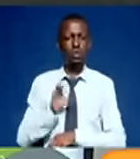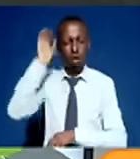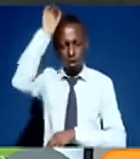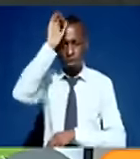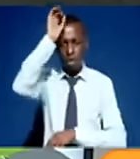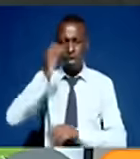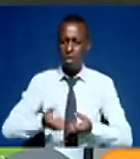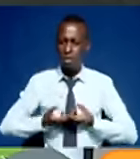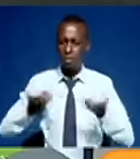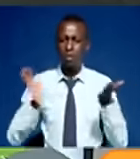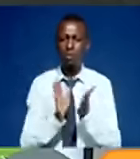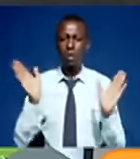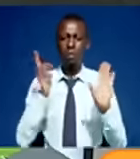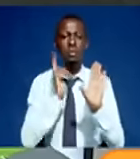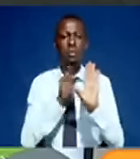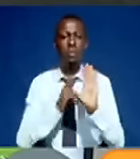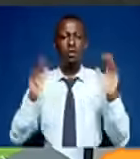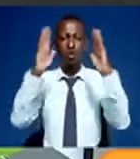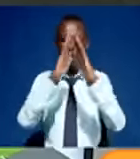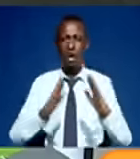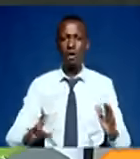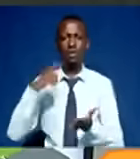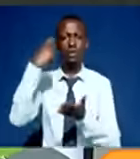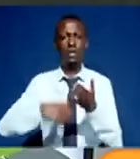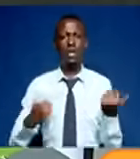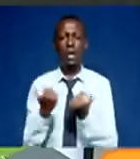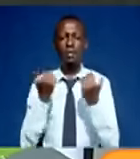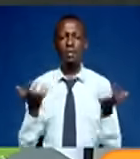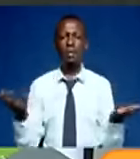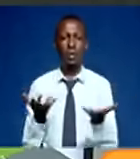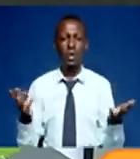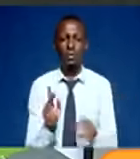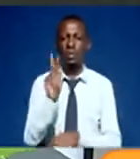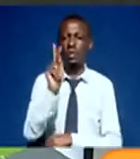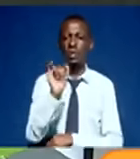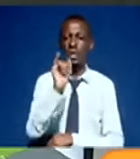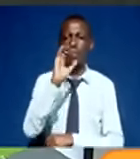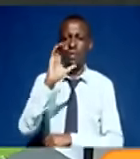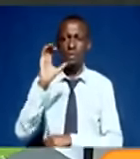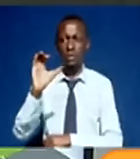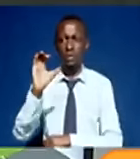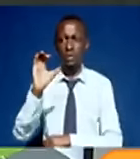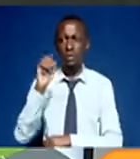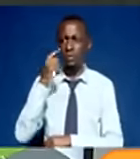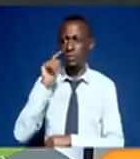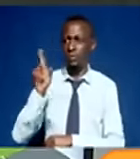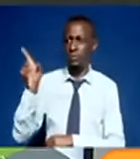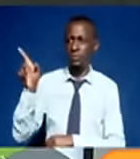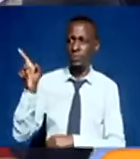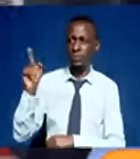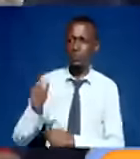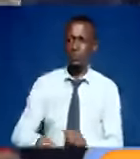opinions during the public participation on the housing levy that was held at the KICC. Here's Ben Kirui with the details.